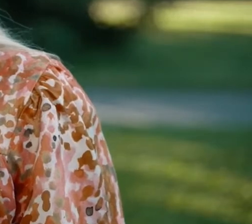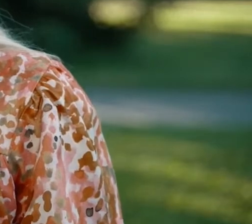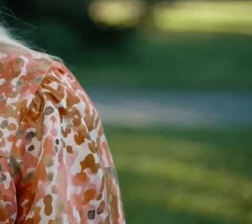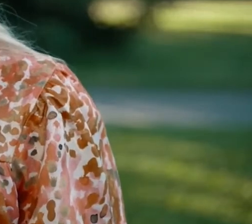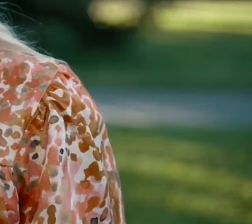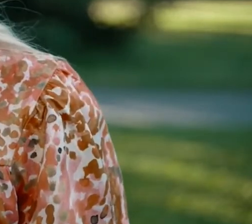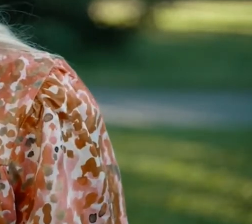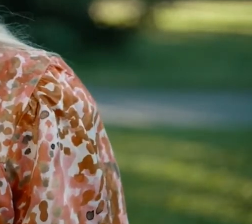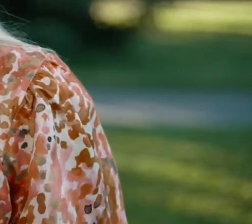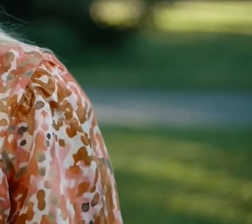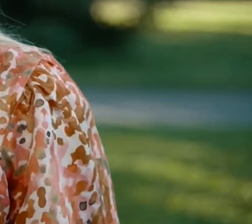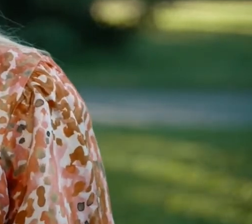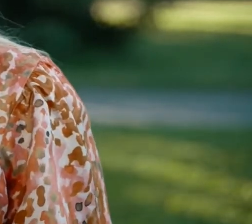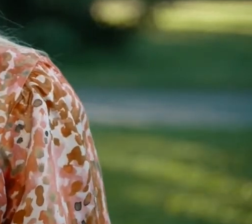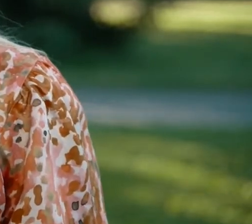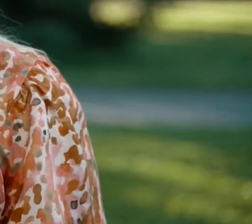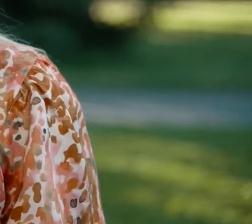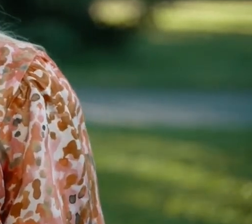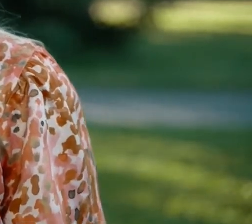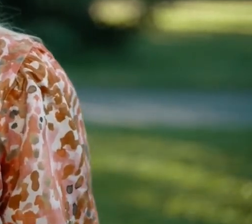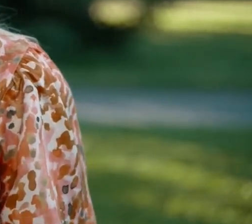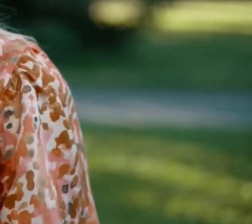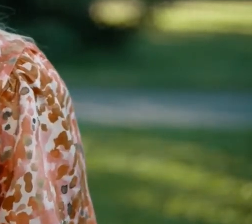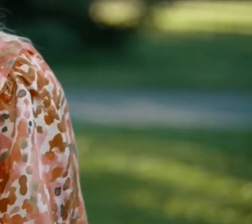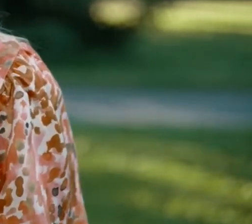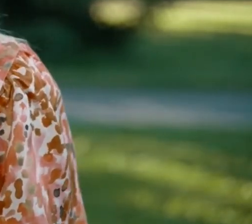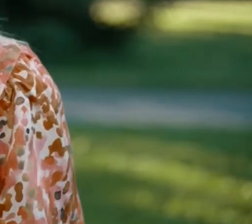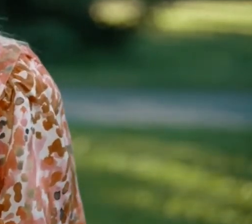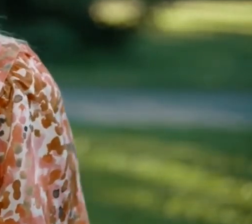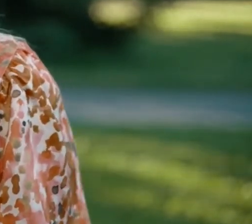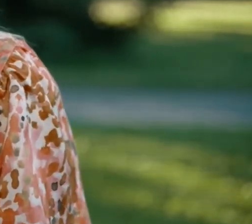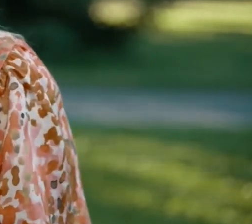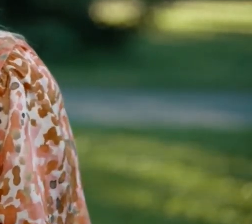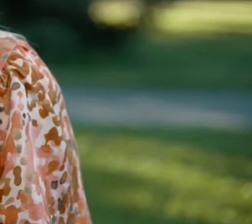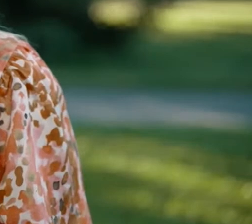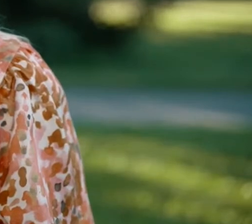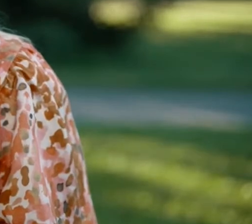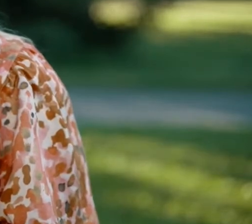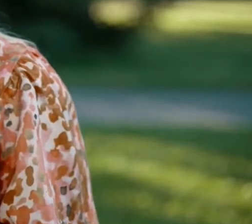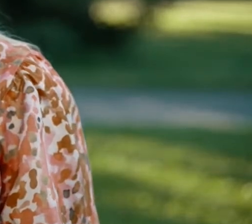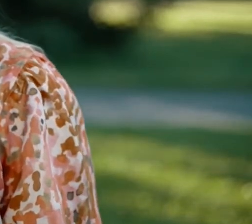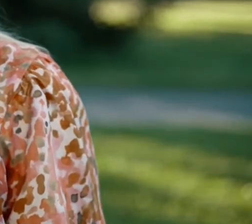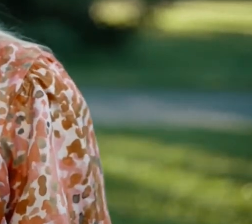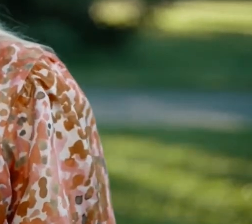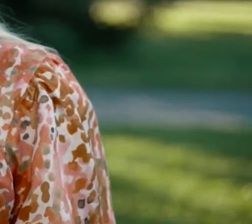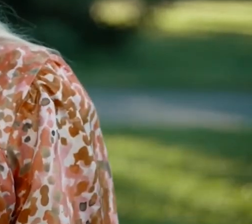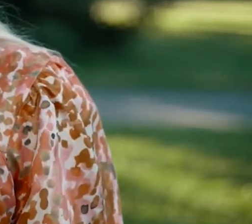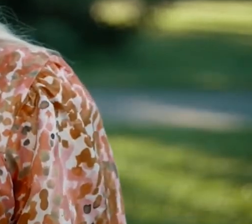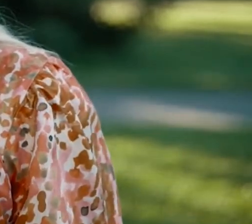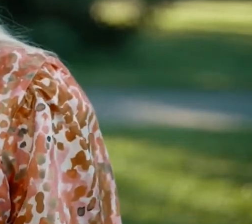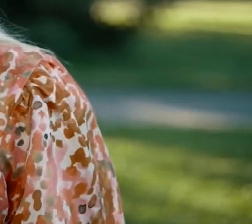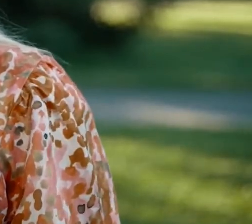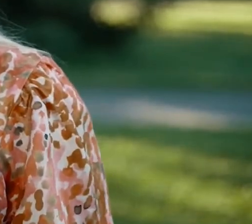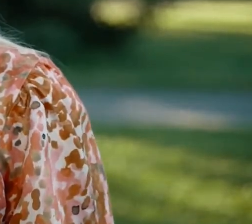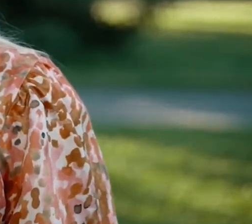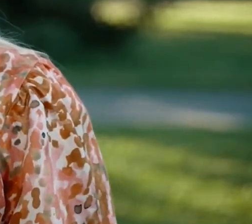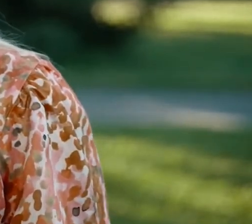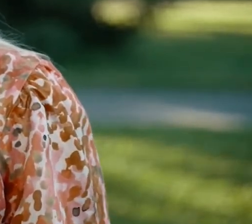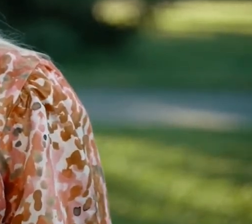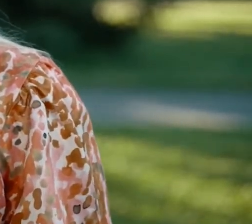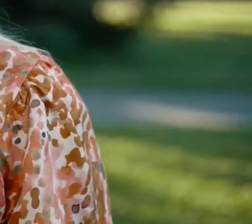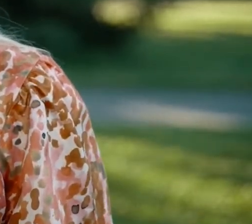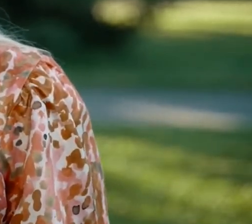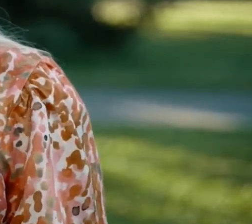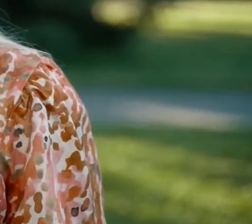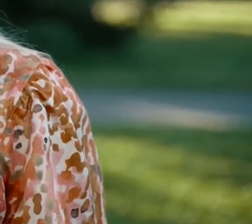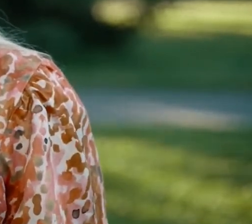towards a more sustainable future. During the COVID-19 pandemic, the importance of protected nature areas in